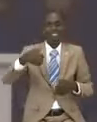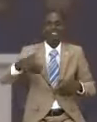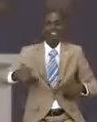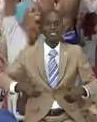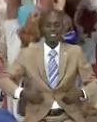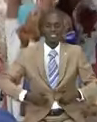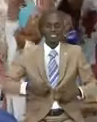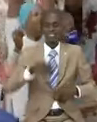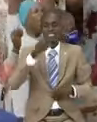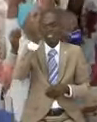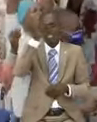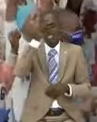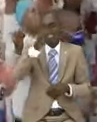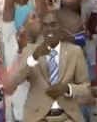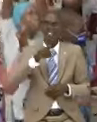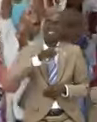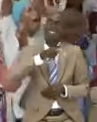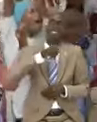Yes.